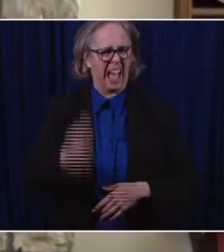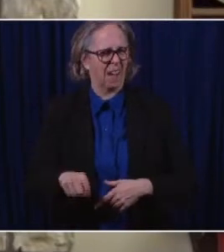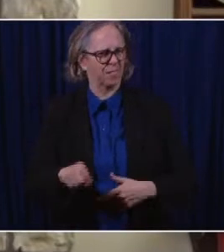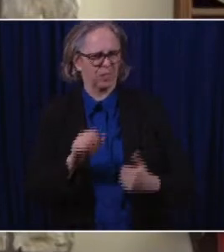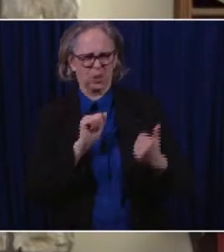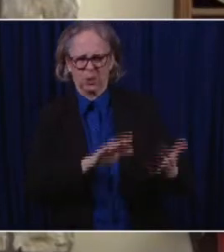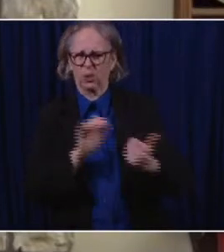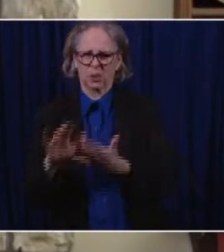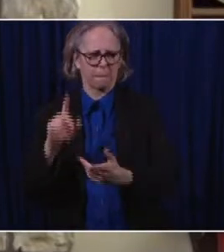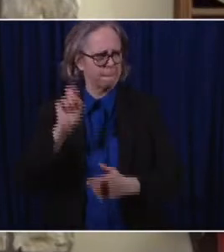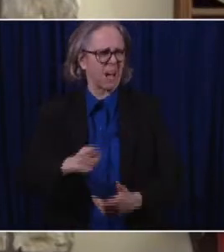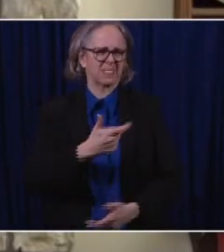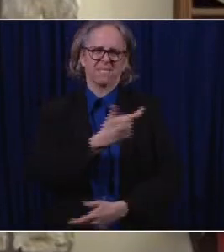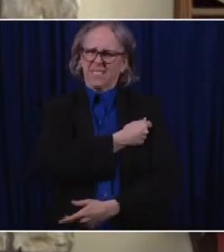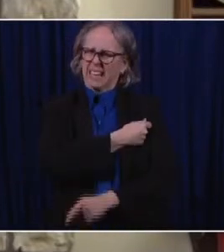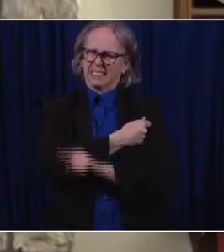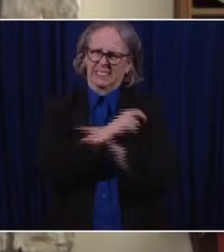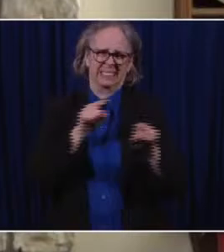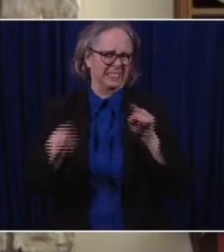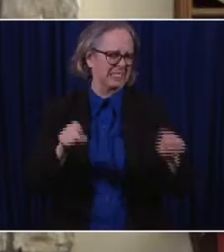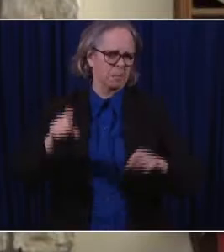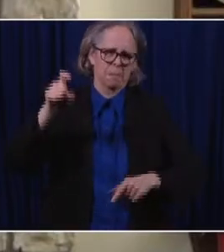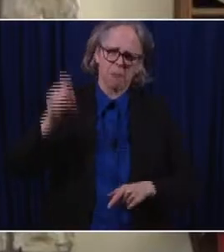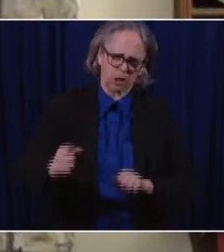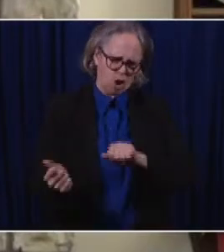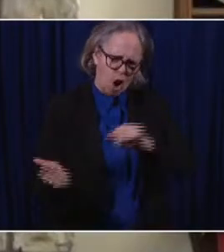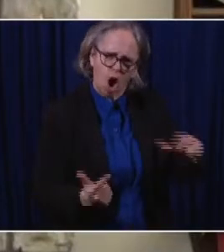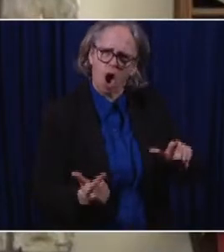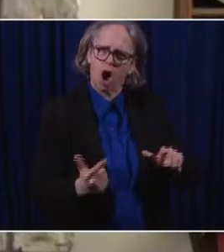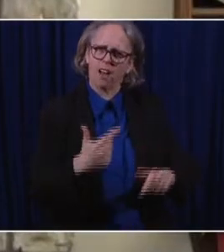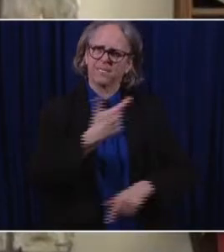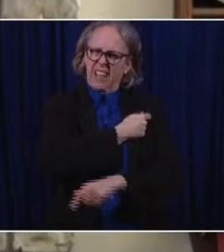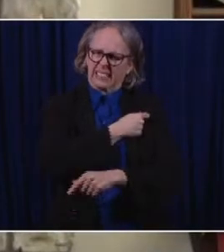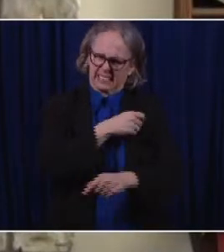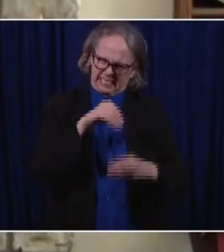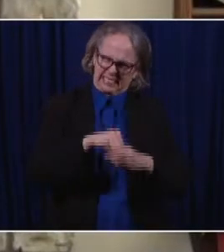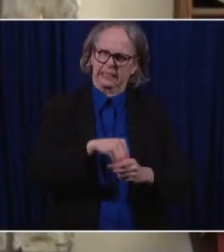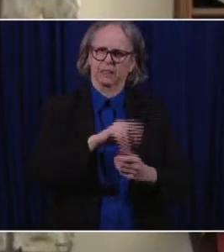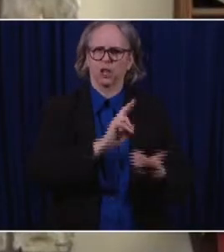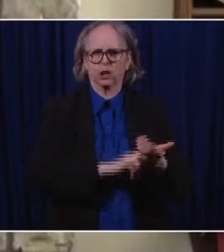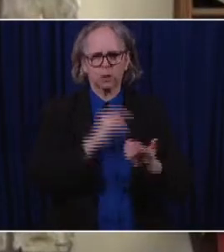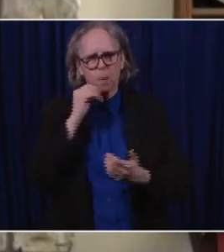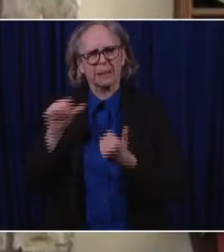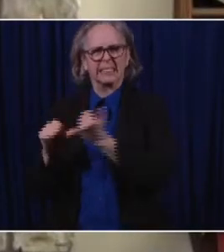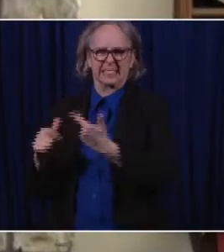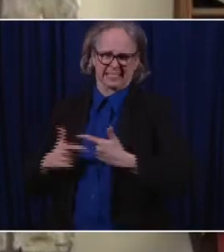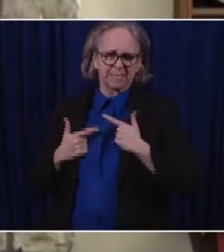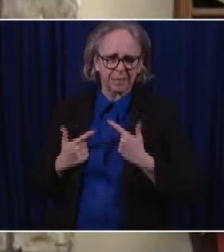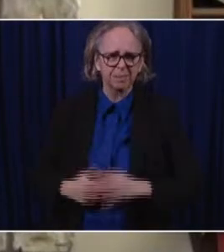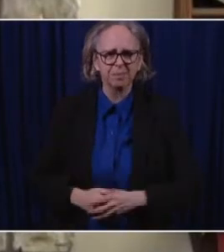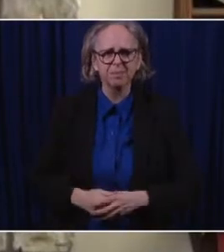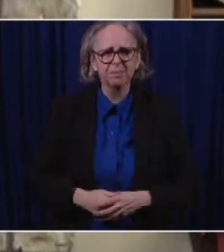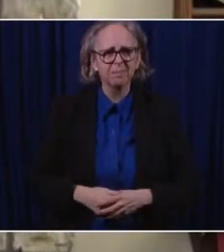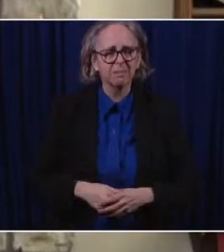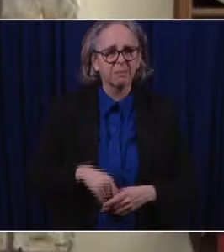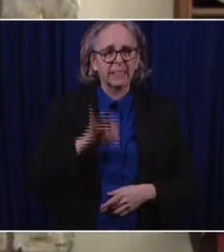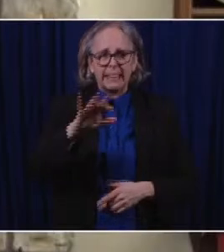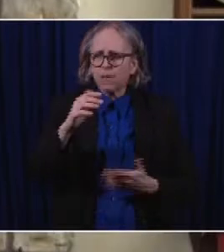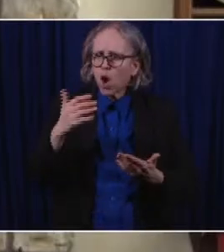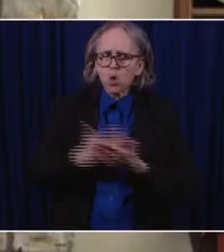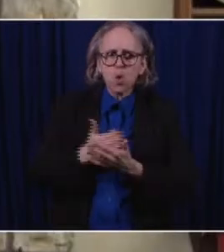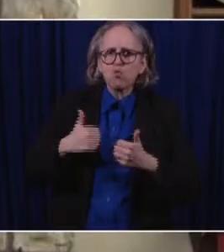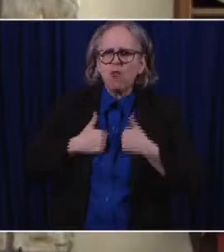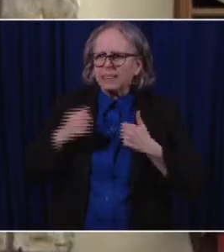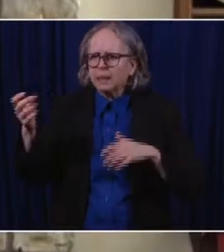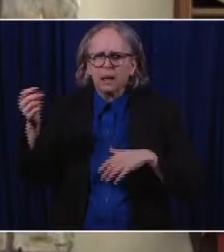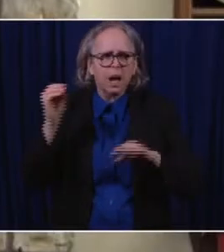mostly important is that the residents have the opportunity, the new residents that are coming in have the